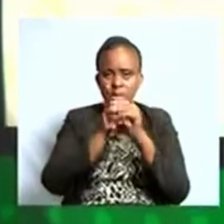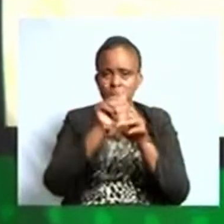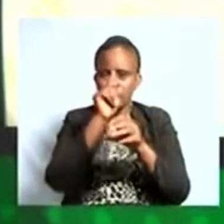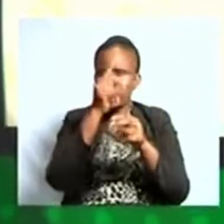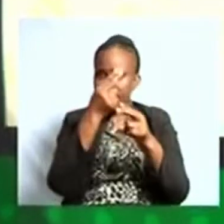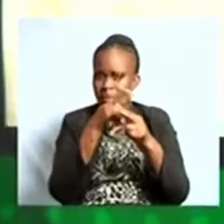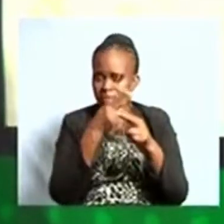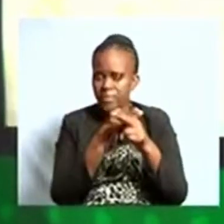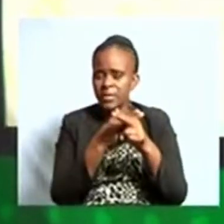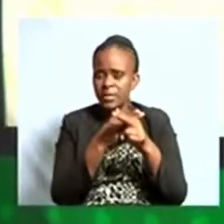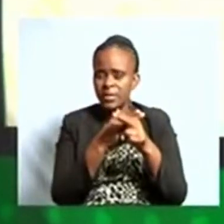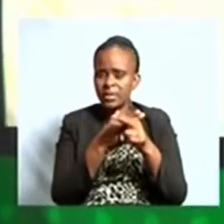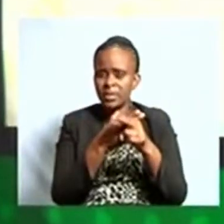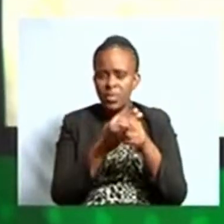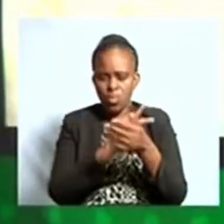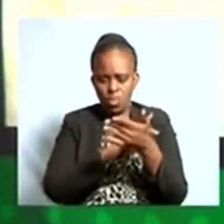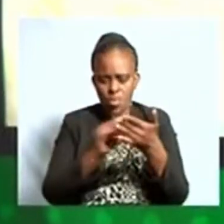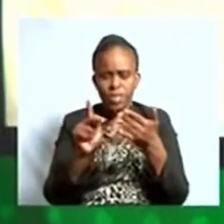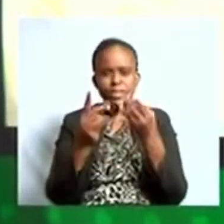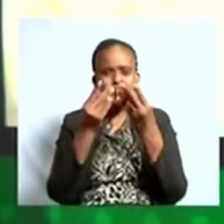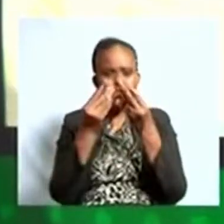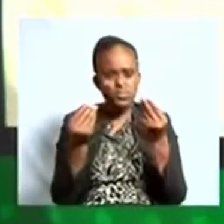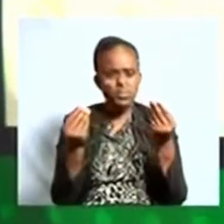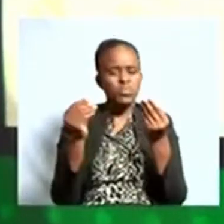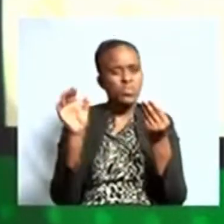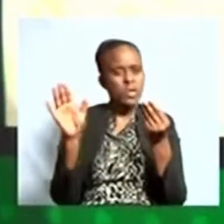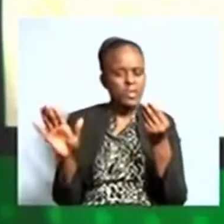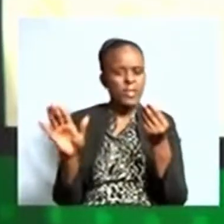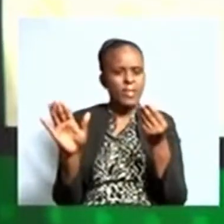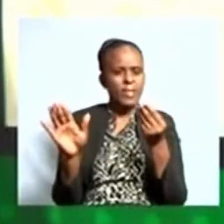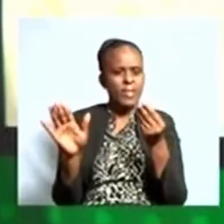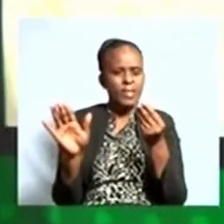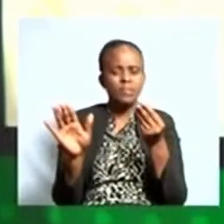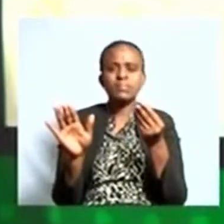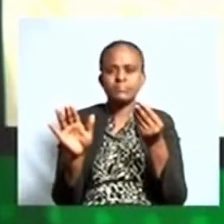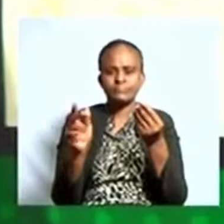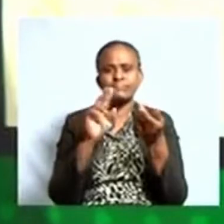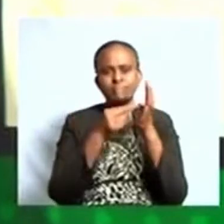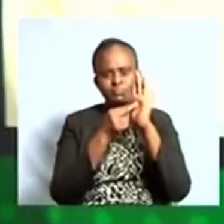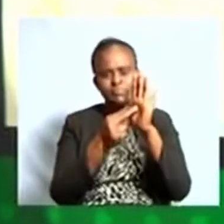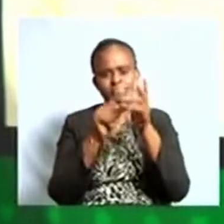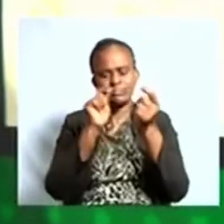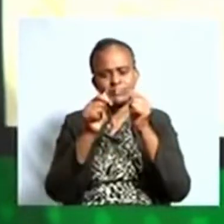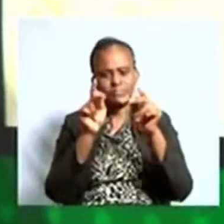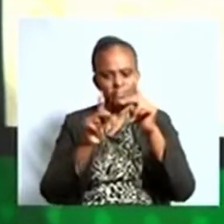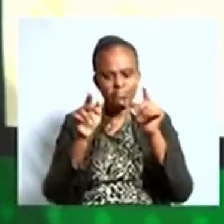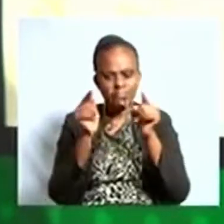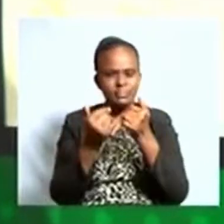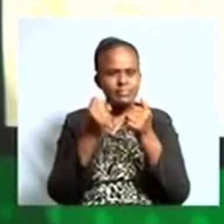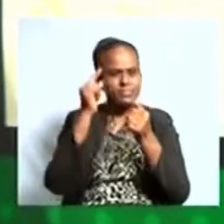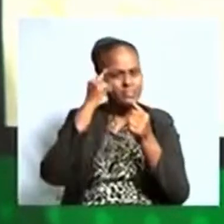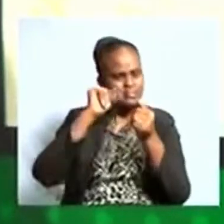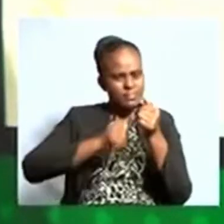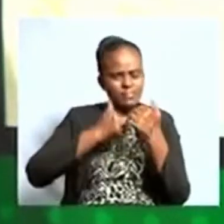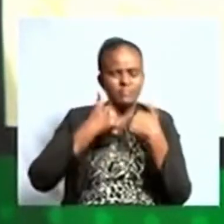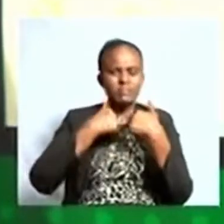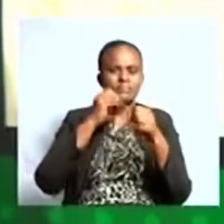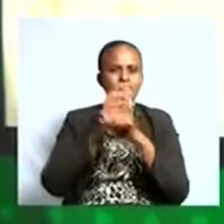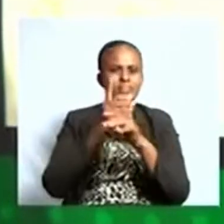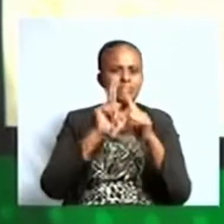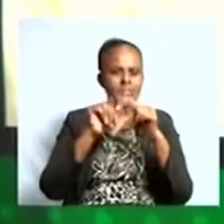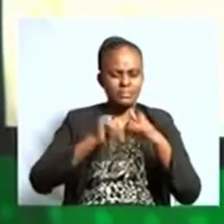month, a few weeks we have been there, the narrative has changed. People actually even think that we have already finished,